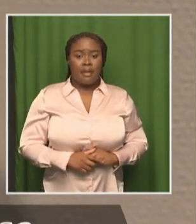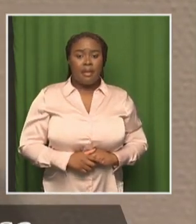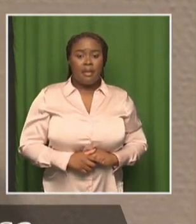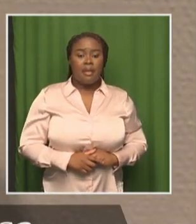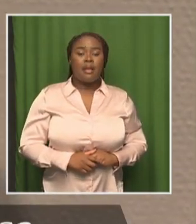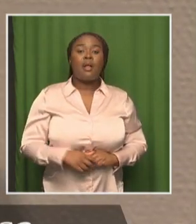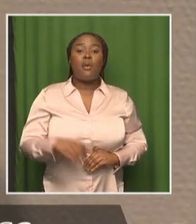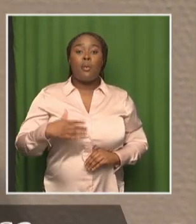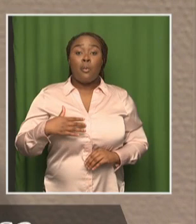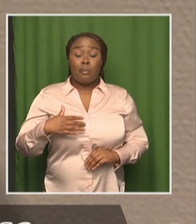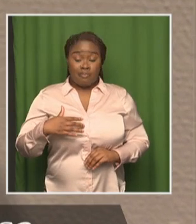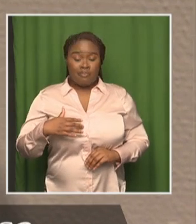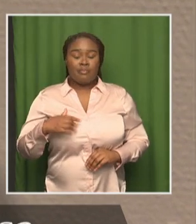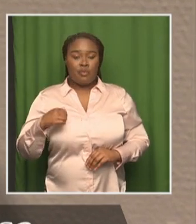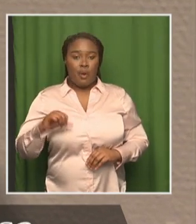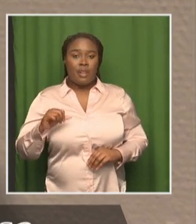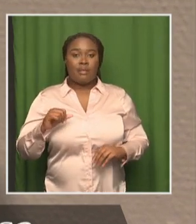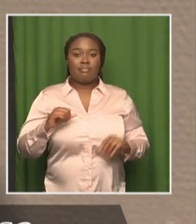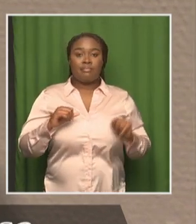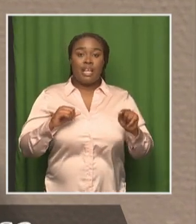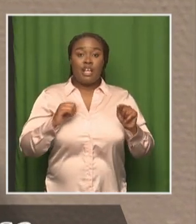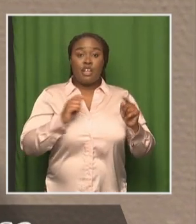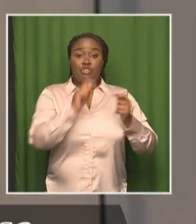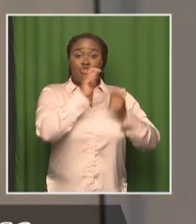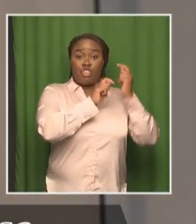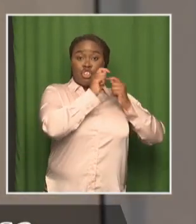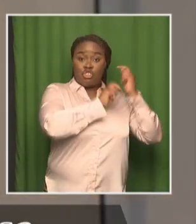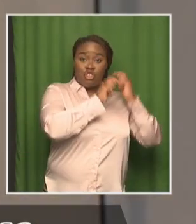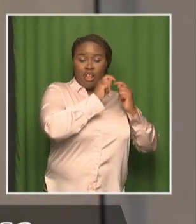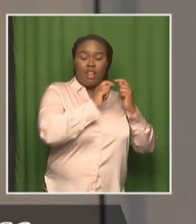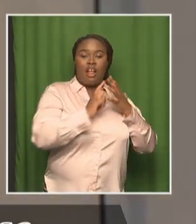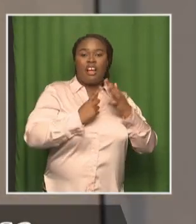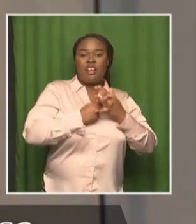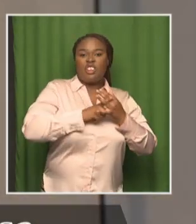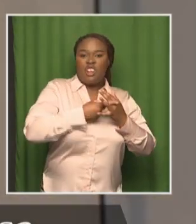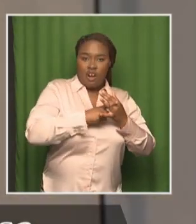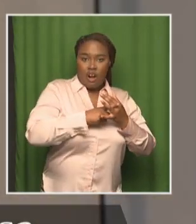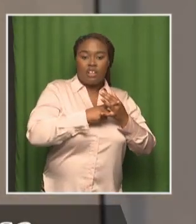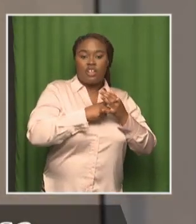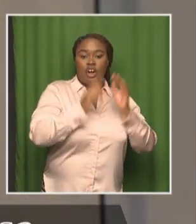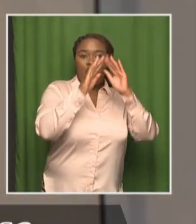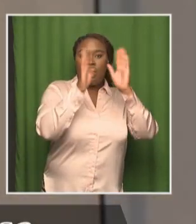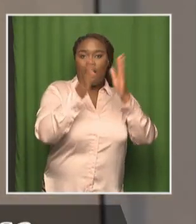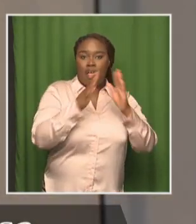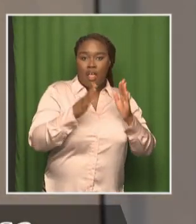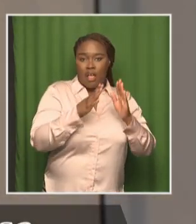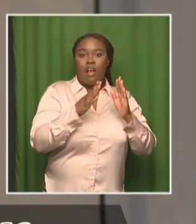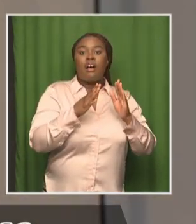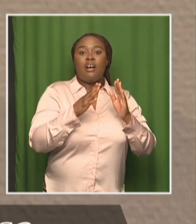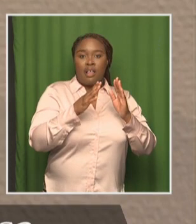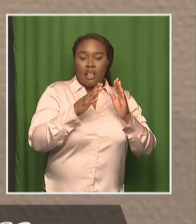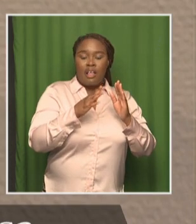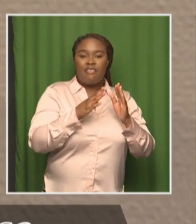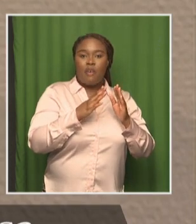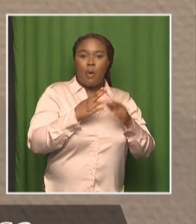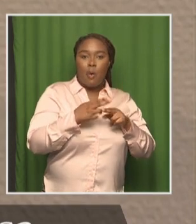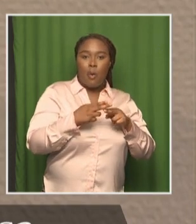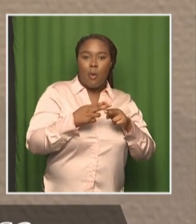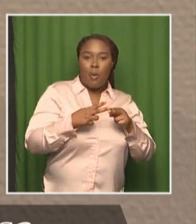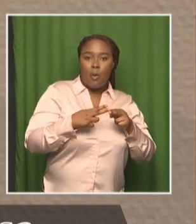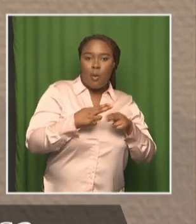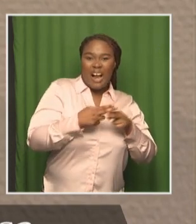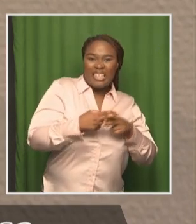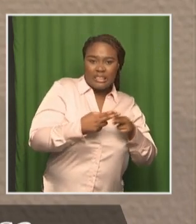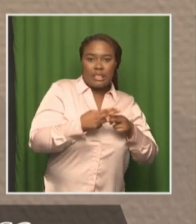two different approaches. The traditional techniques of glass art, such as blowing and cutting, required a